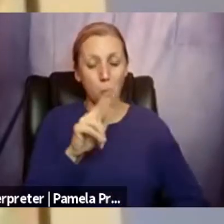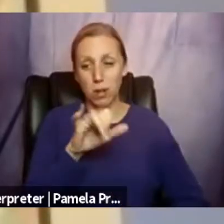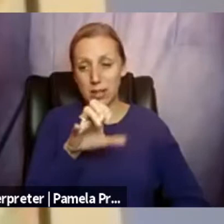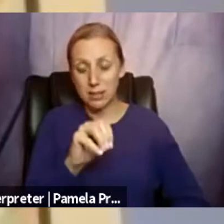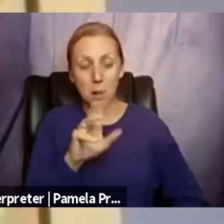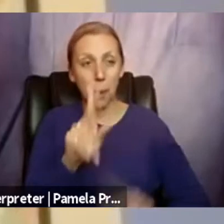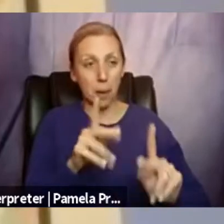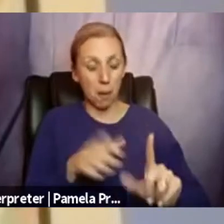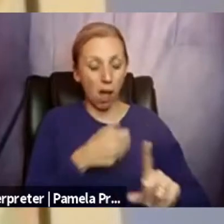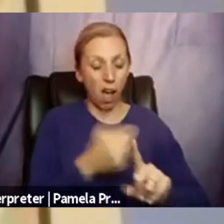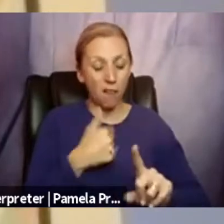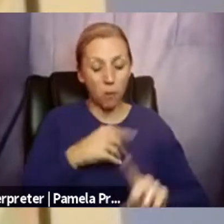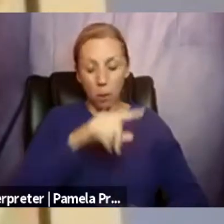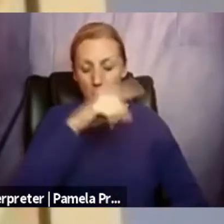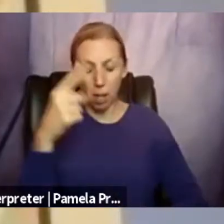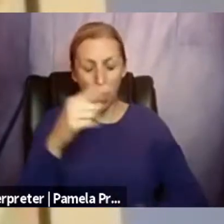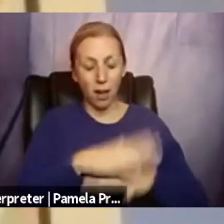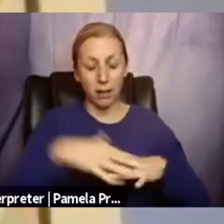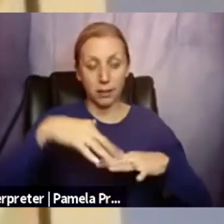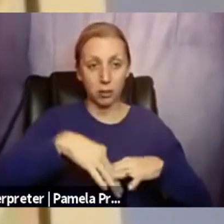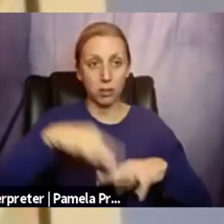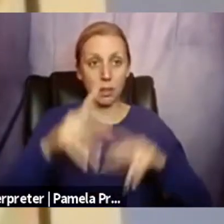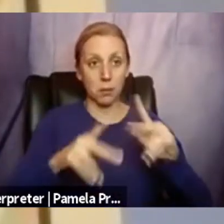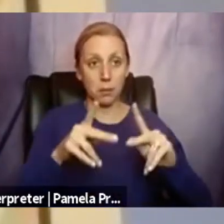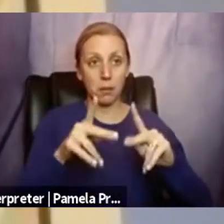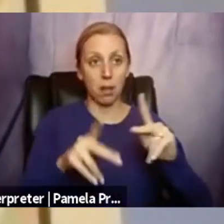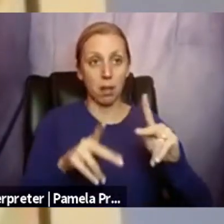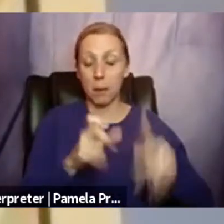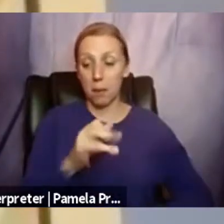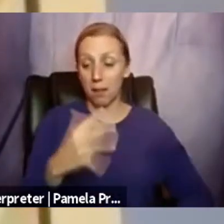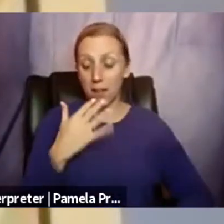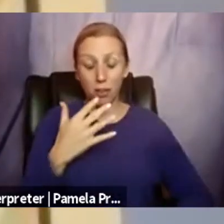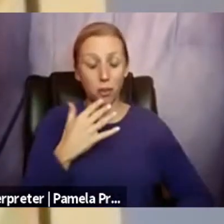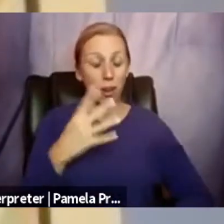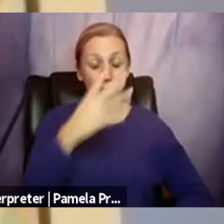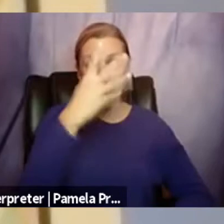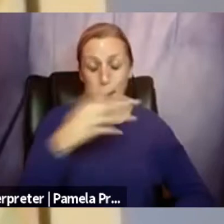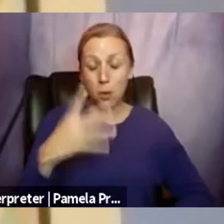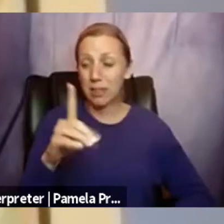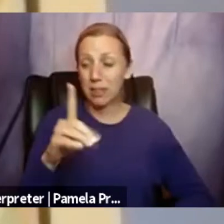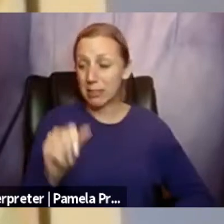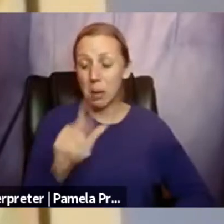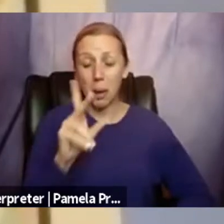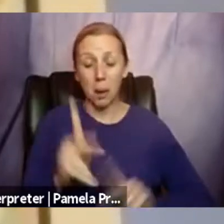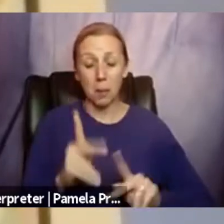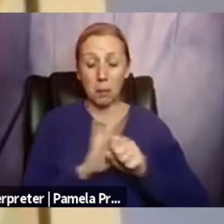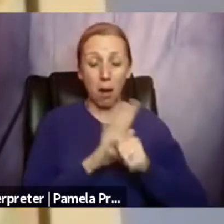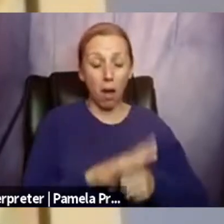Indigenous people, peoples of color, immigrants, disabled and immunosuppressed